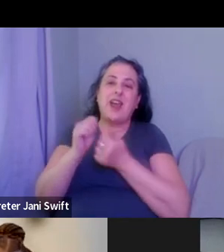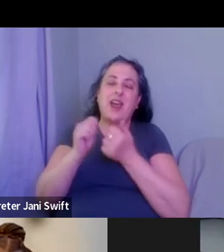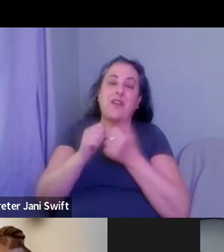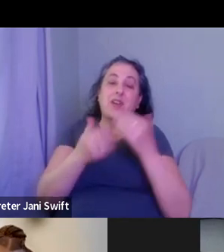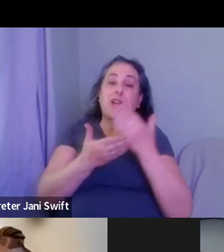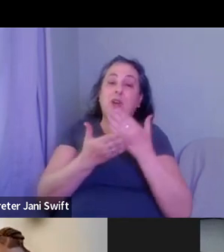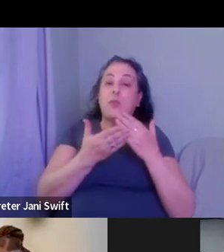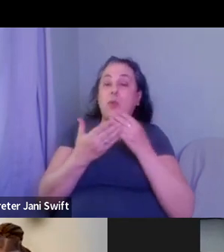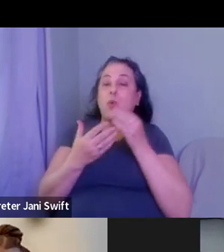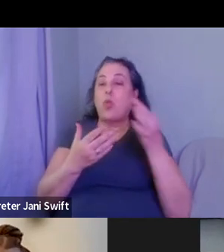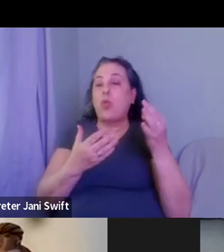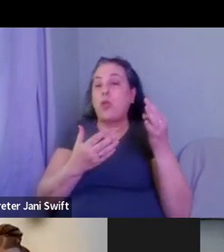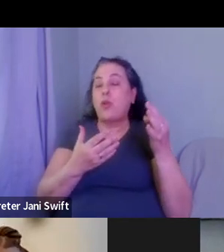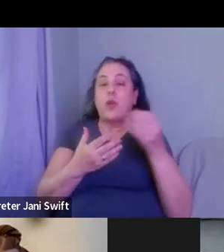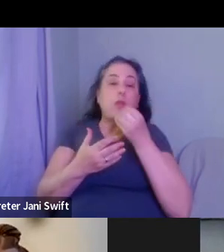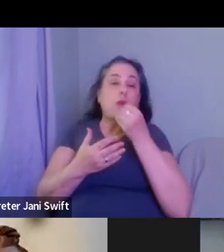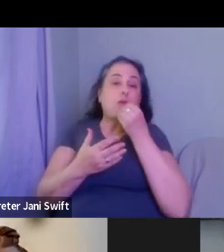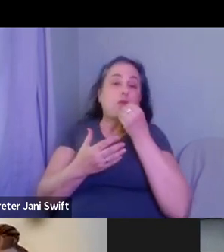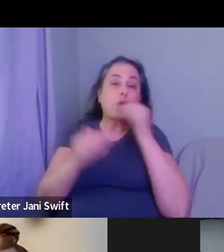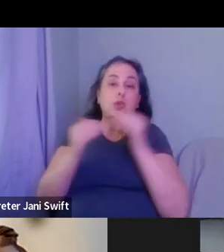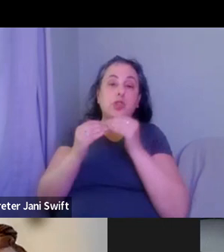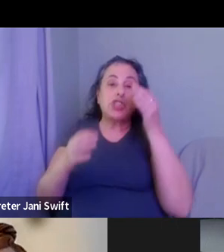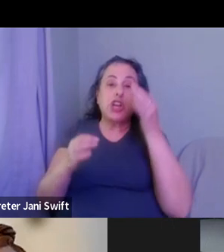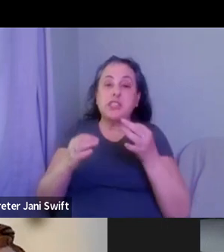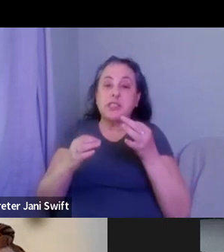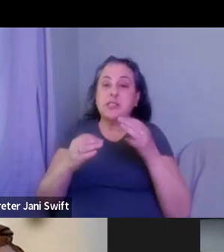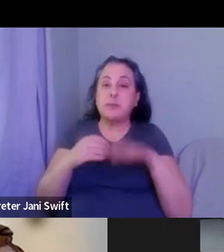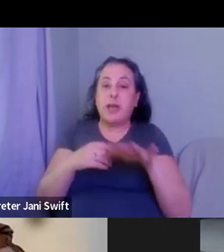component of the food justice space. So